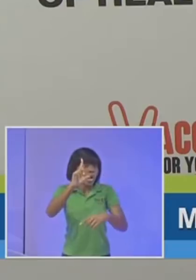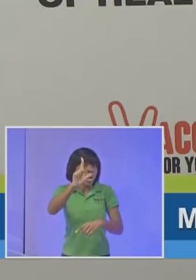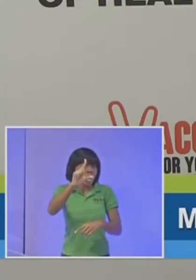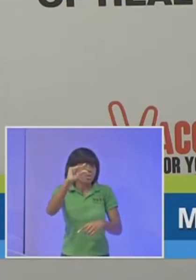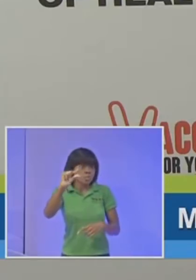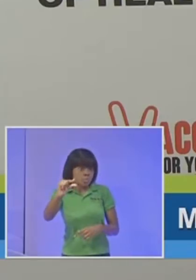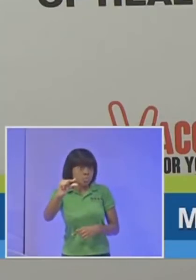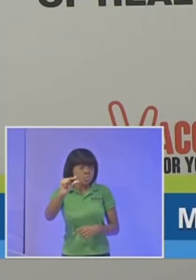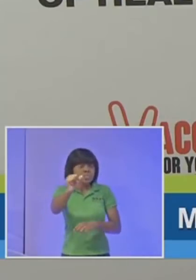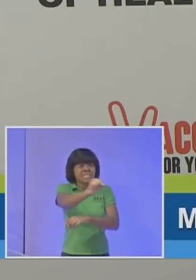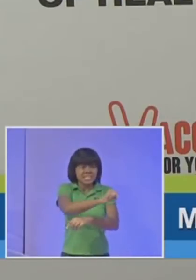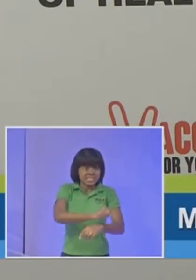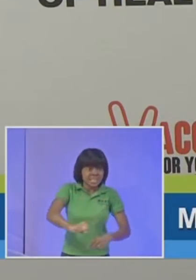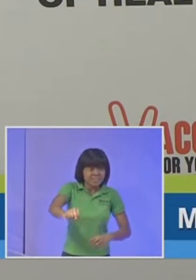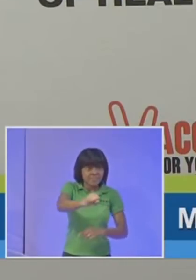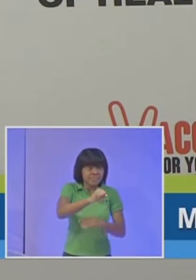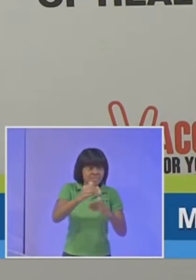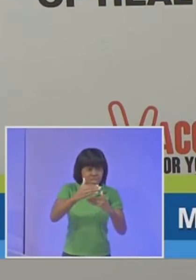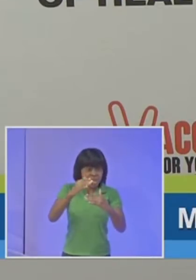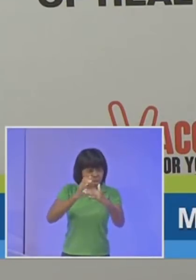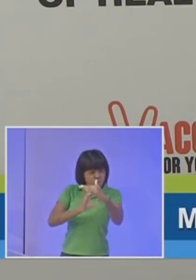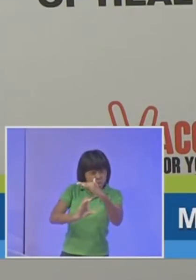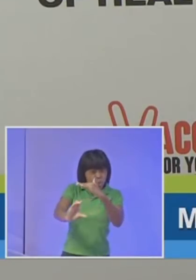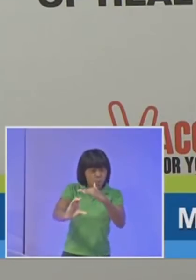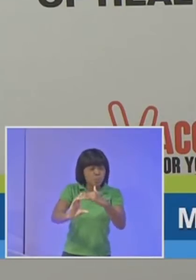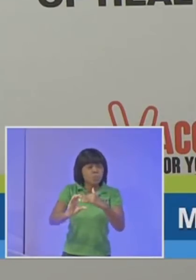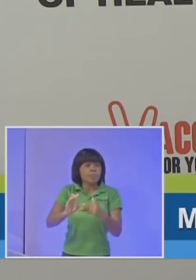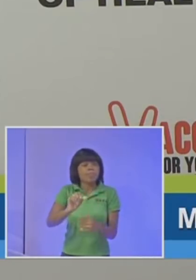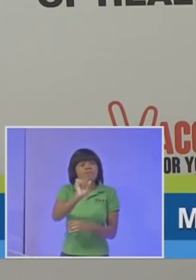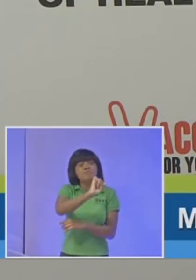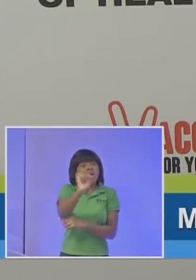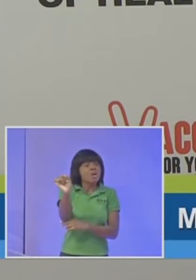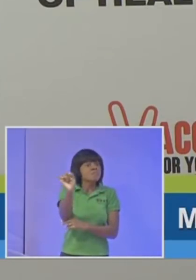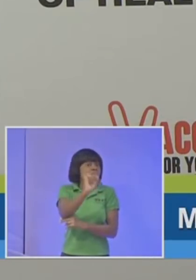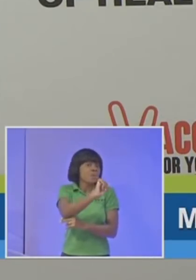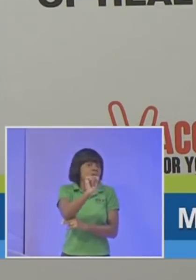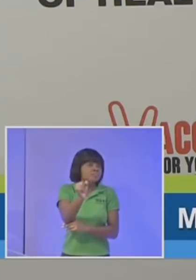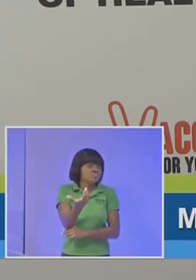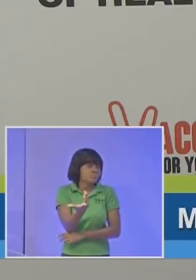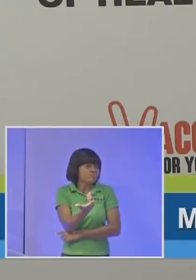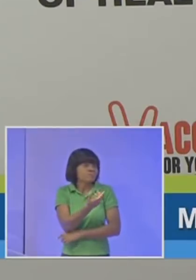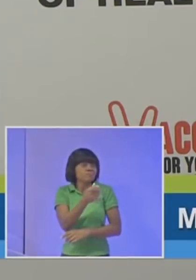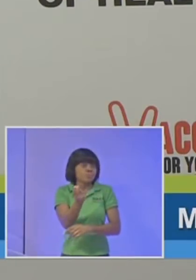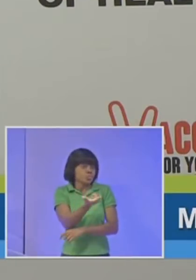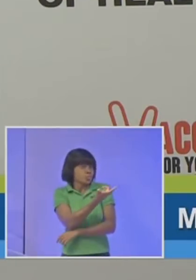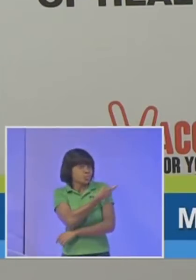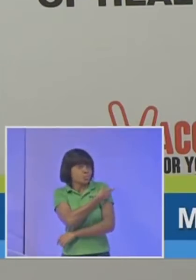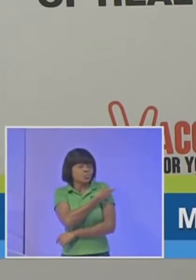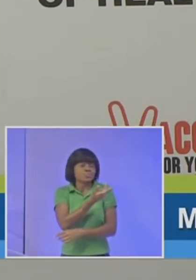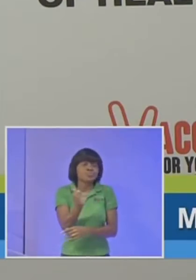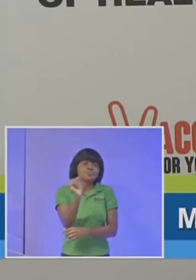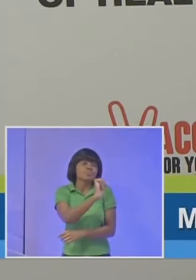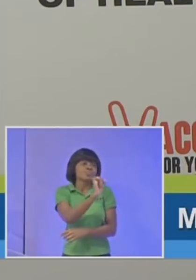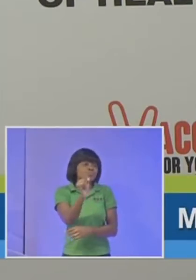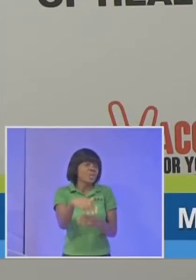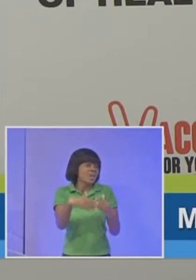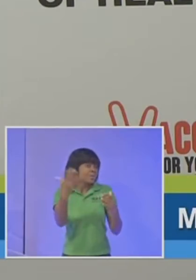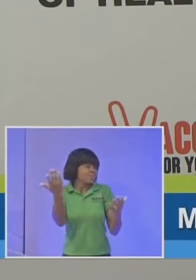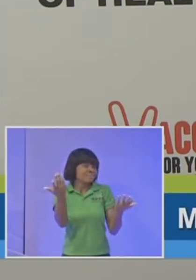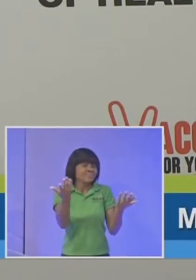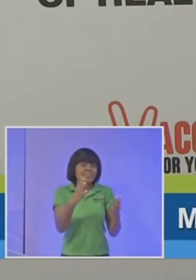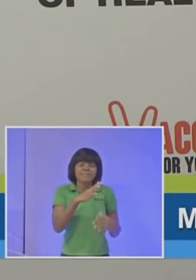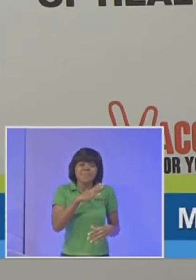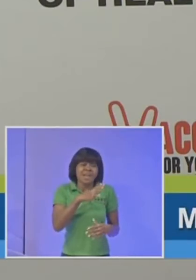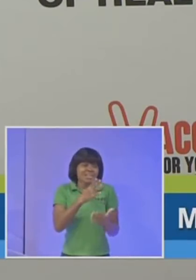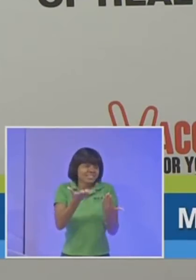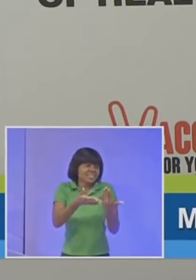walk in or drive through. Make it a fun affair and protect yourself and your family. Thank